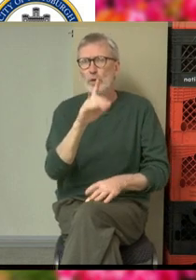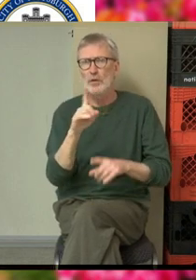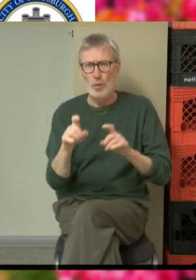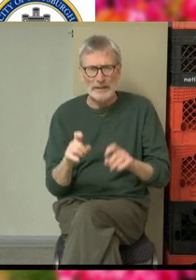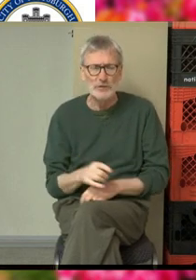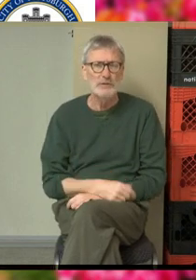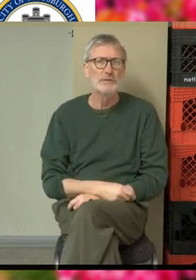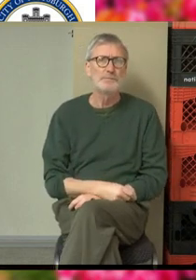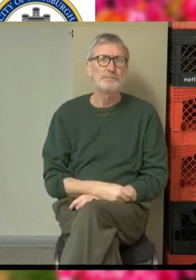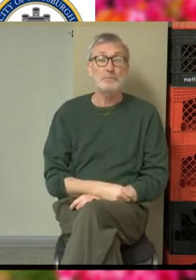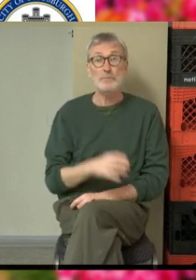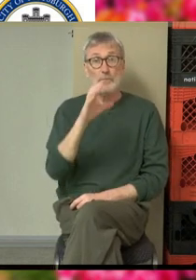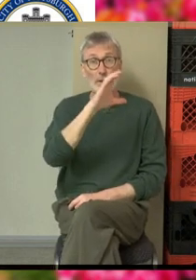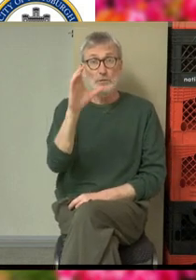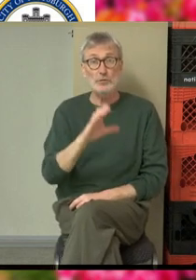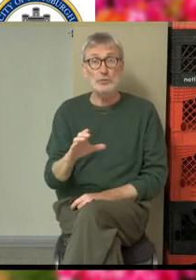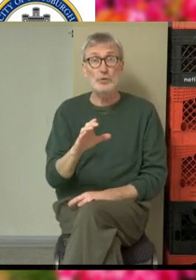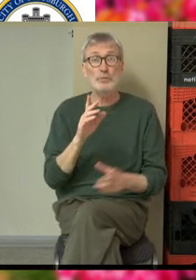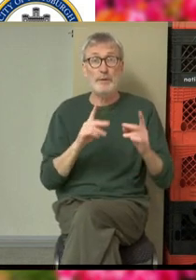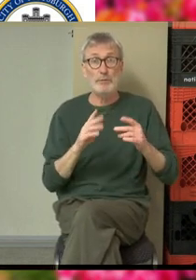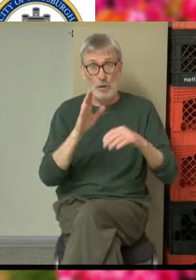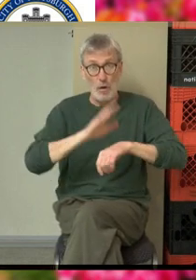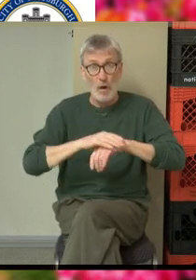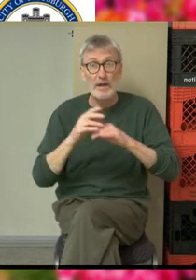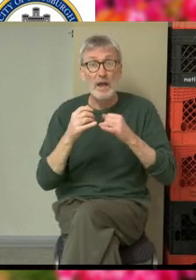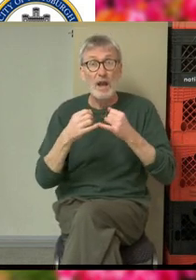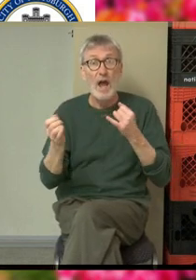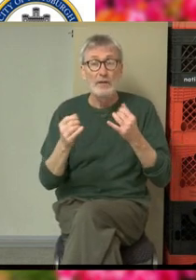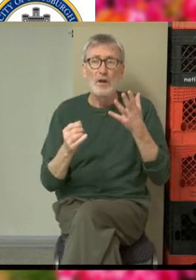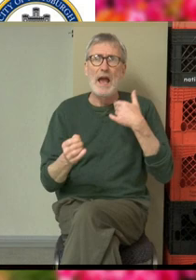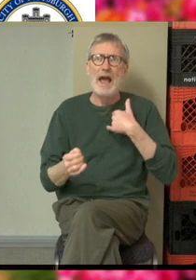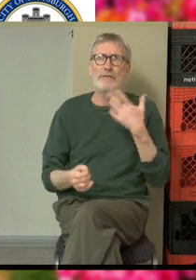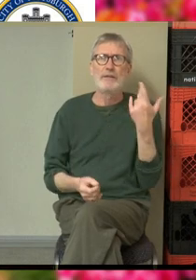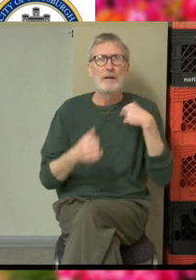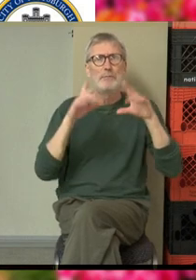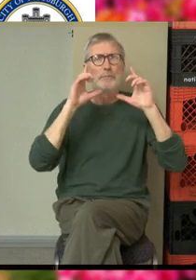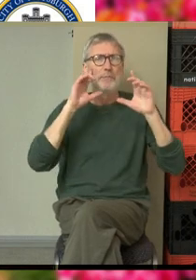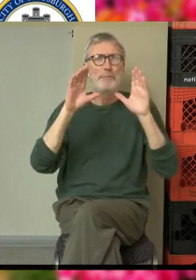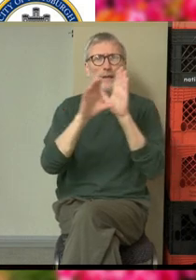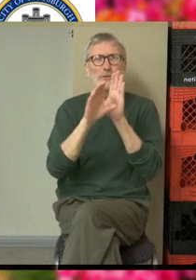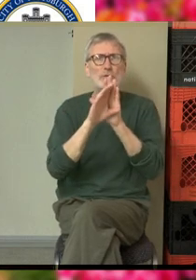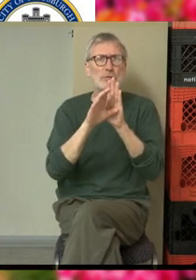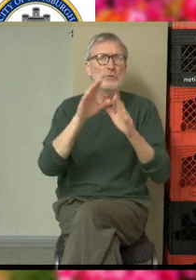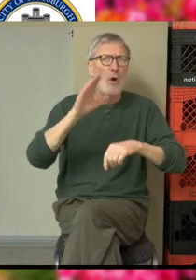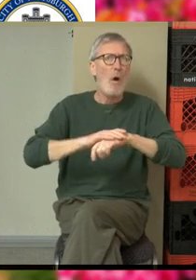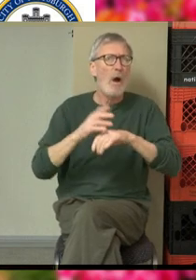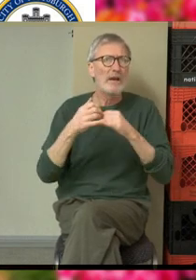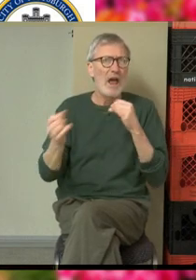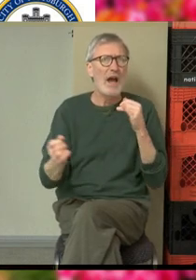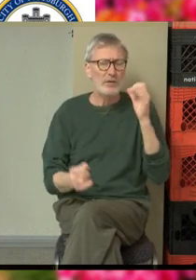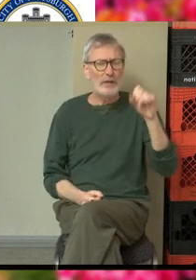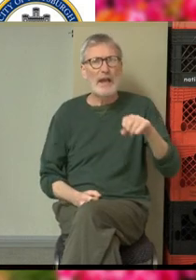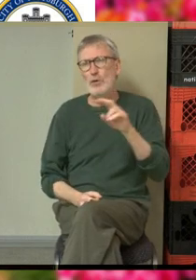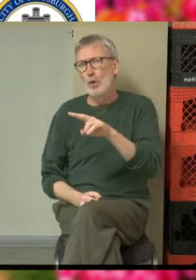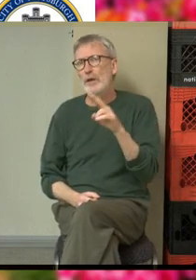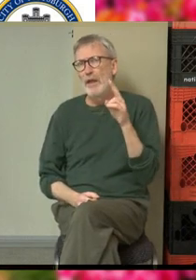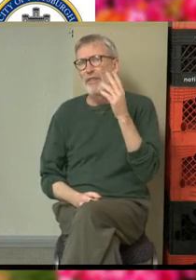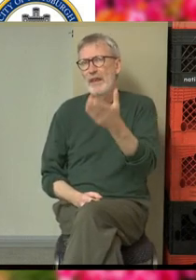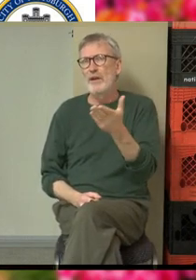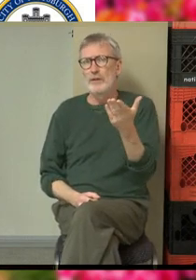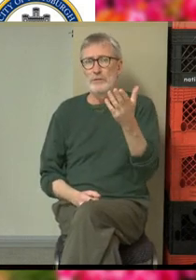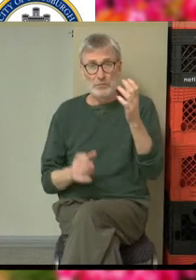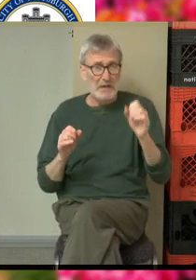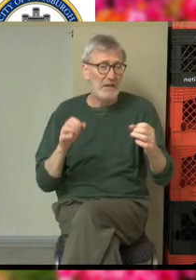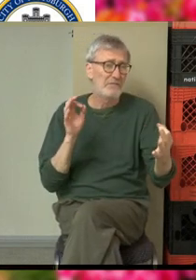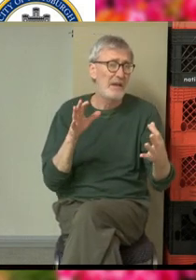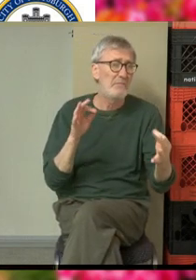for folks online, you'll be able to access the Engage page. The concepts are posted there as well, and you can provide your